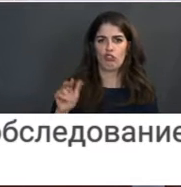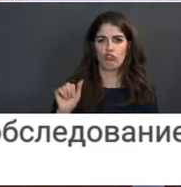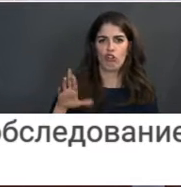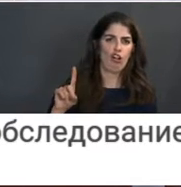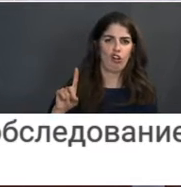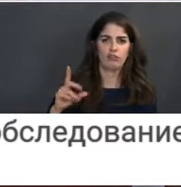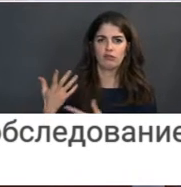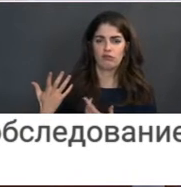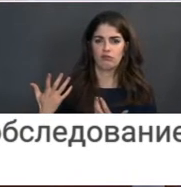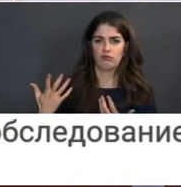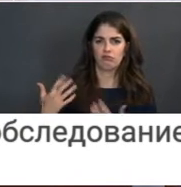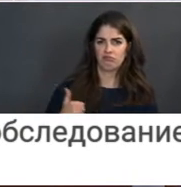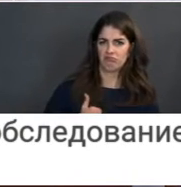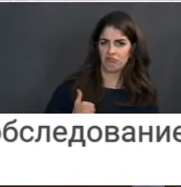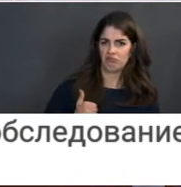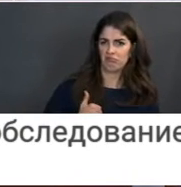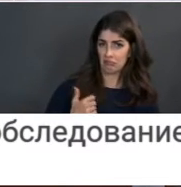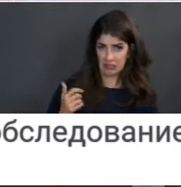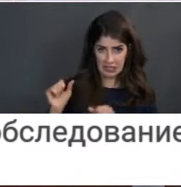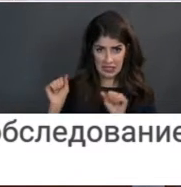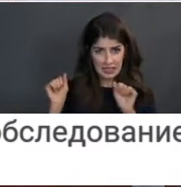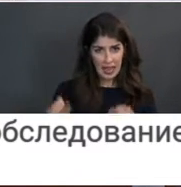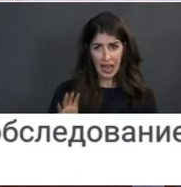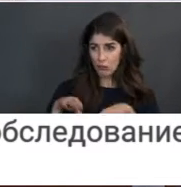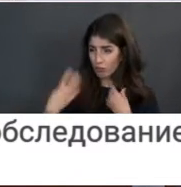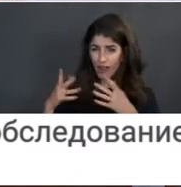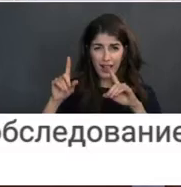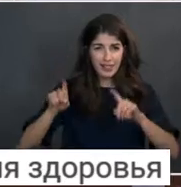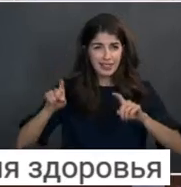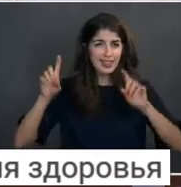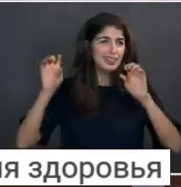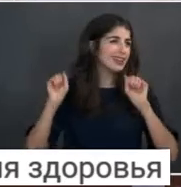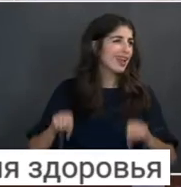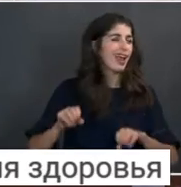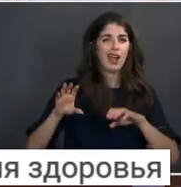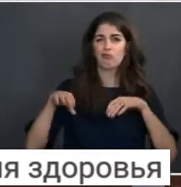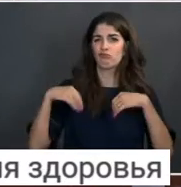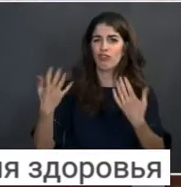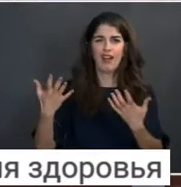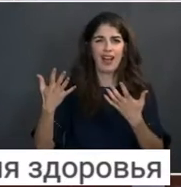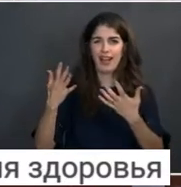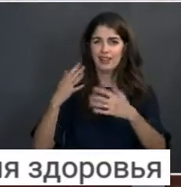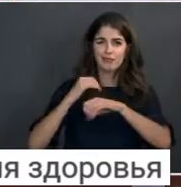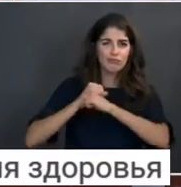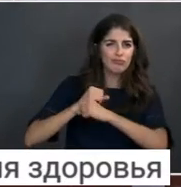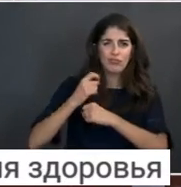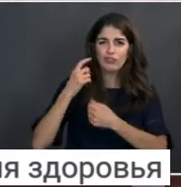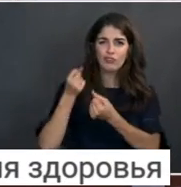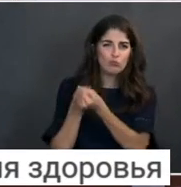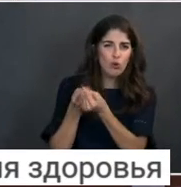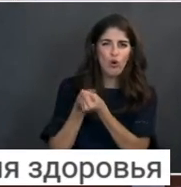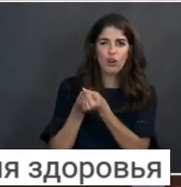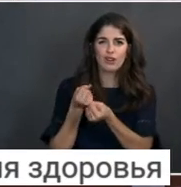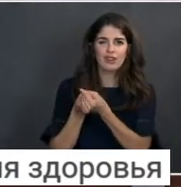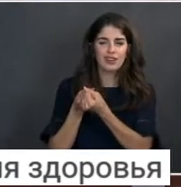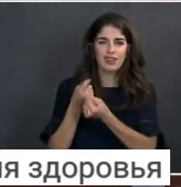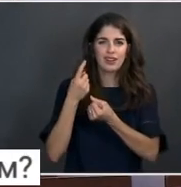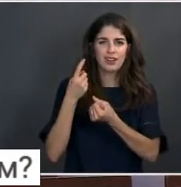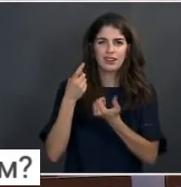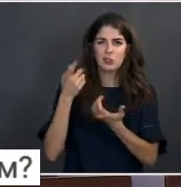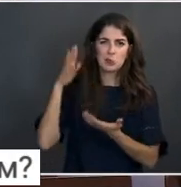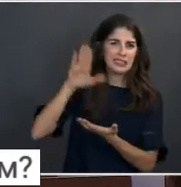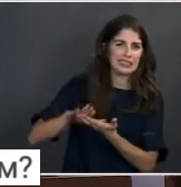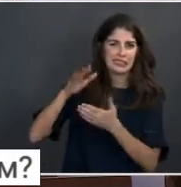get vaccinations to and testing to governors specifically for the purpose of providing some